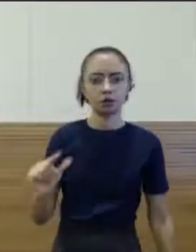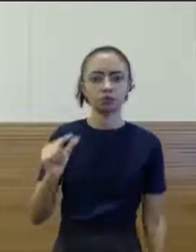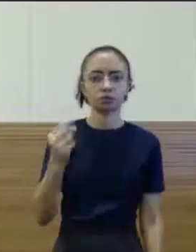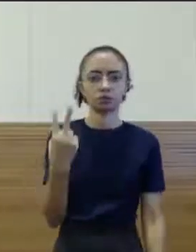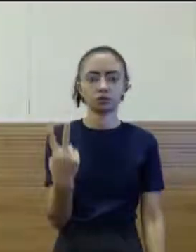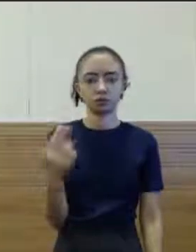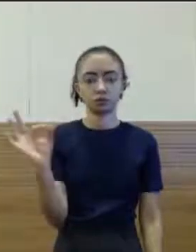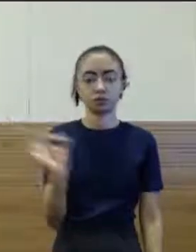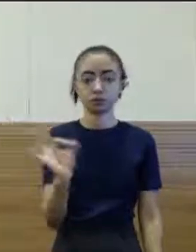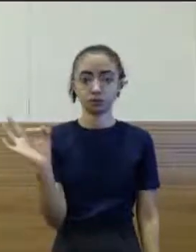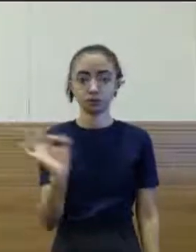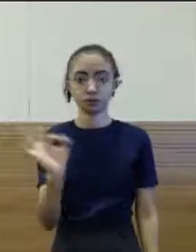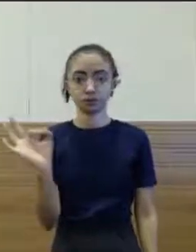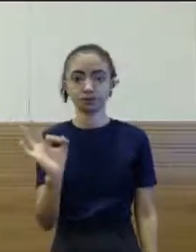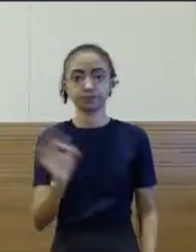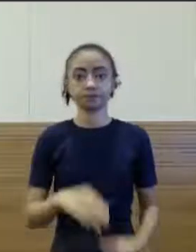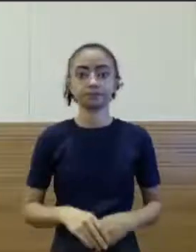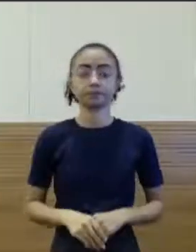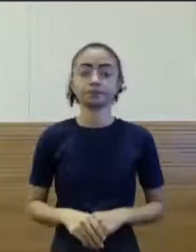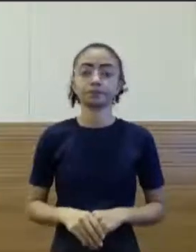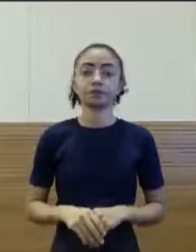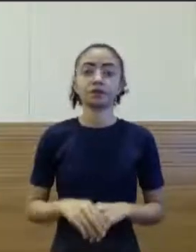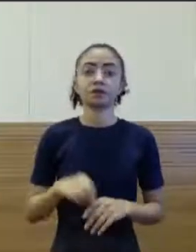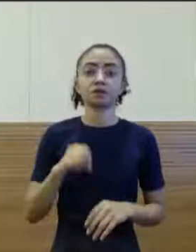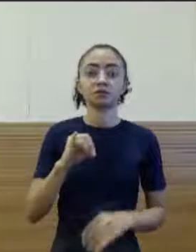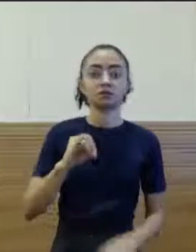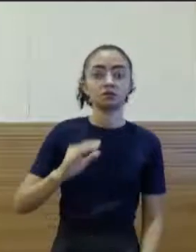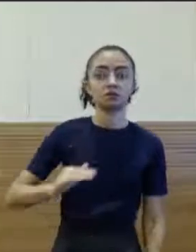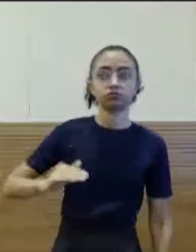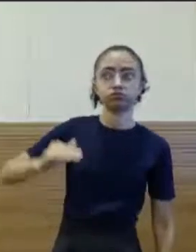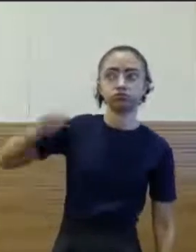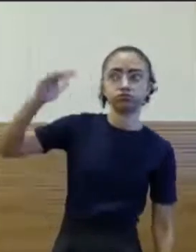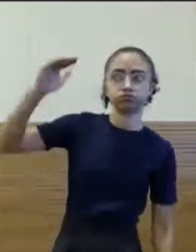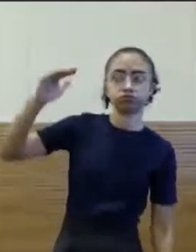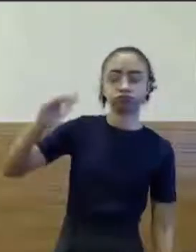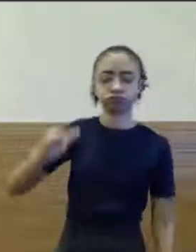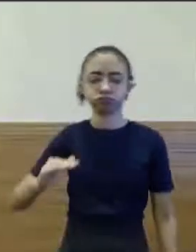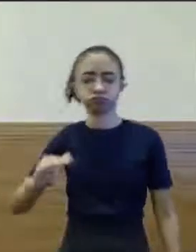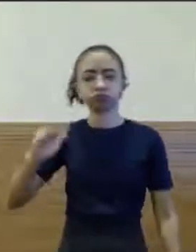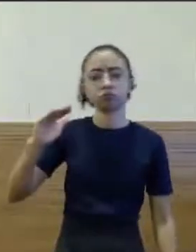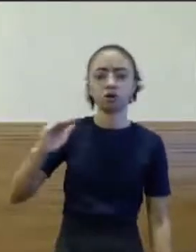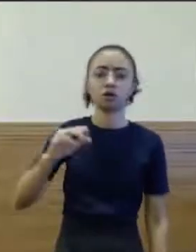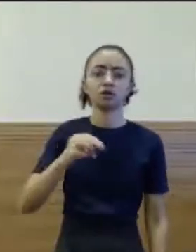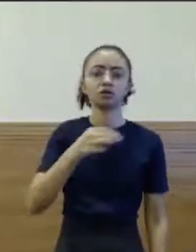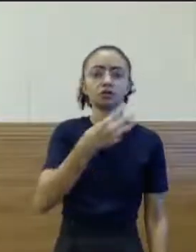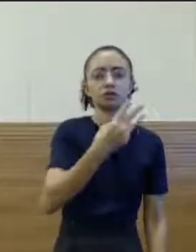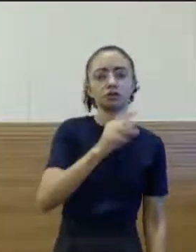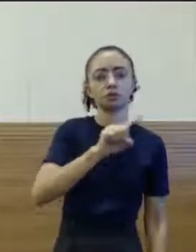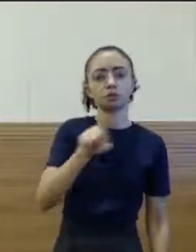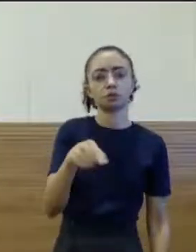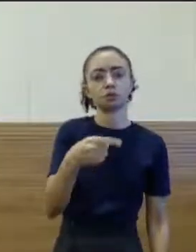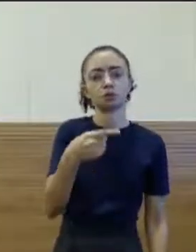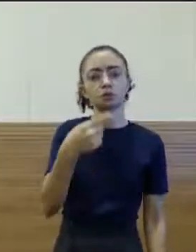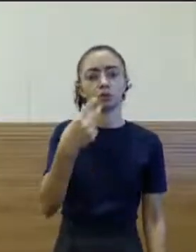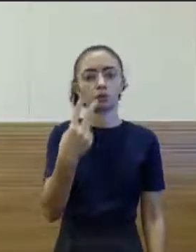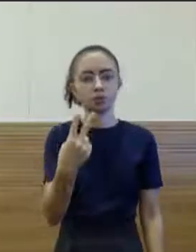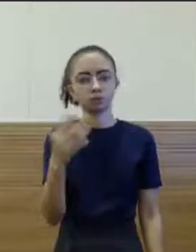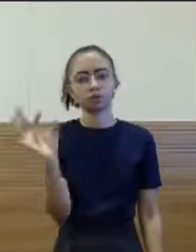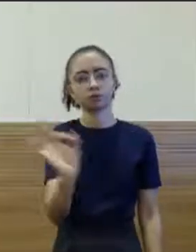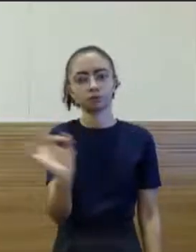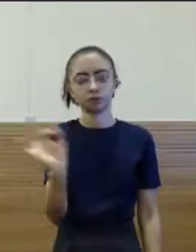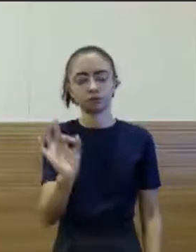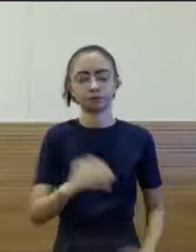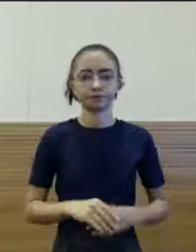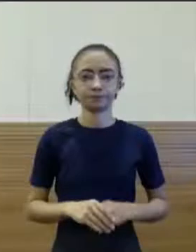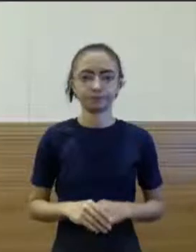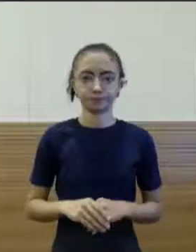And with regards to the 3.6%. or the low height, we see Ahora con relación a 33%. Well, now with